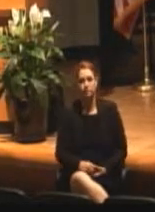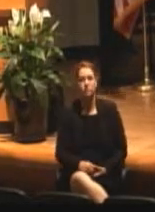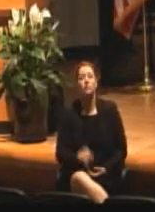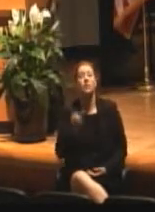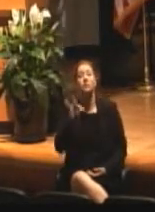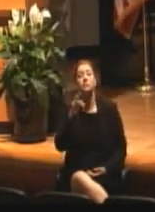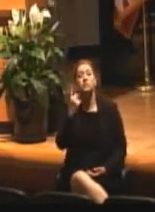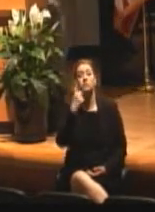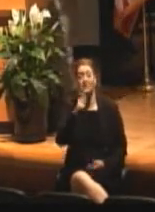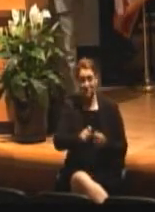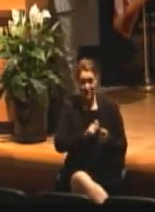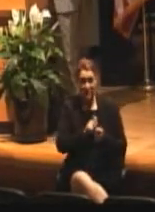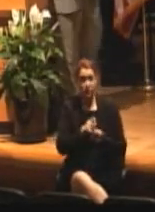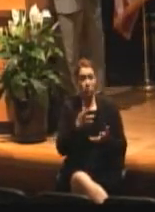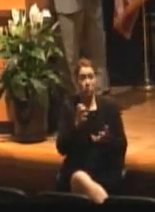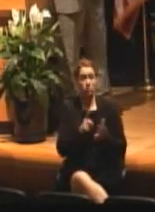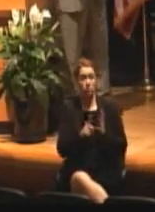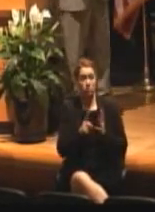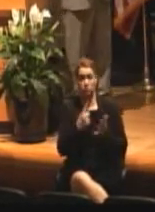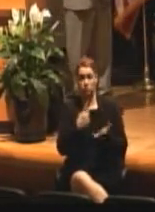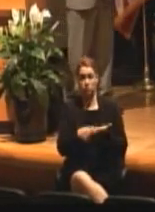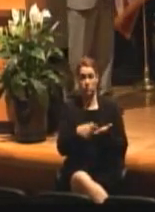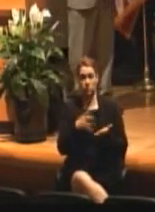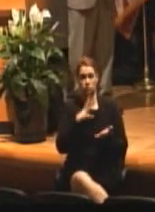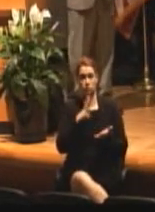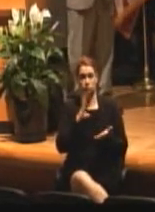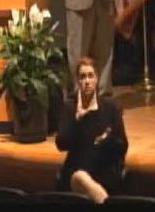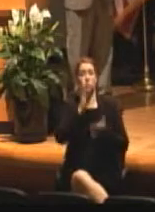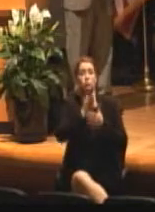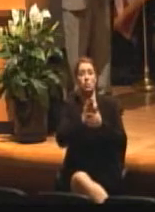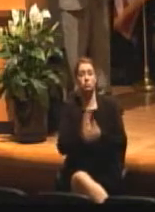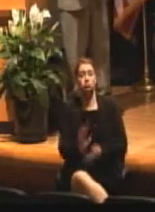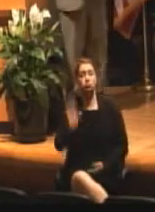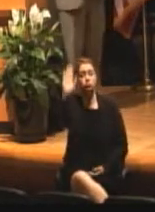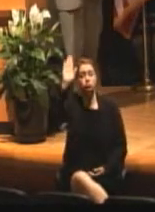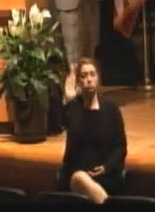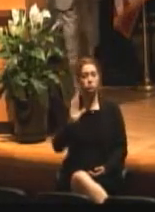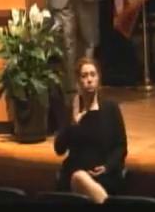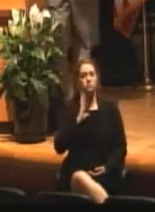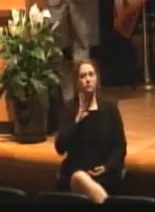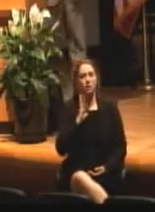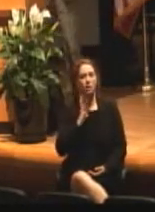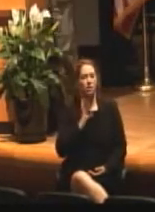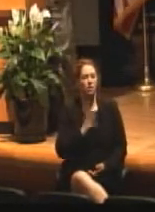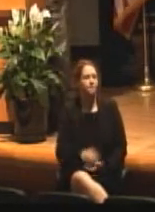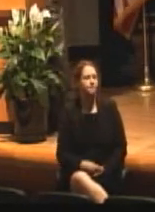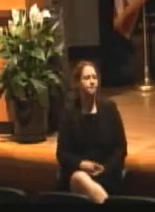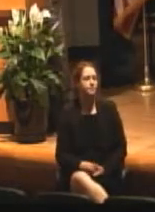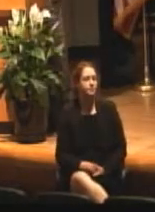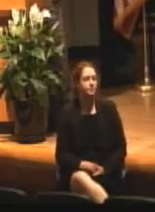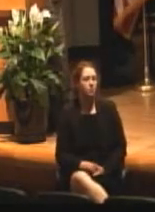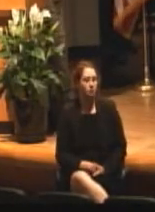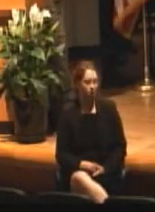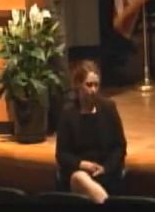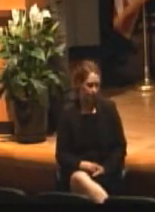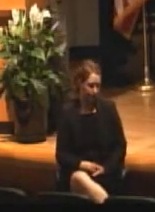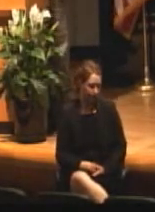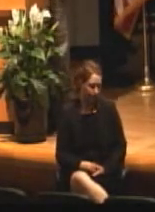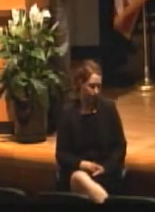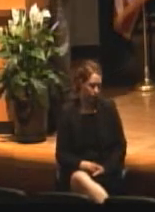just interrupt or raise your hand, kind of whatever you do. I don't wanna be very formal with everything. So let me know kind of what you wanna do from there.